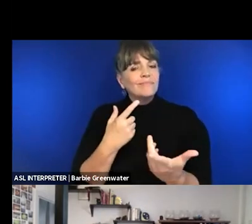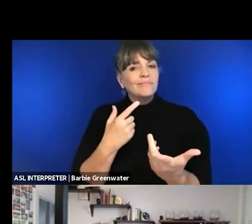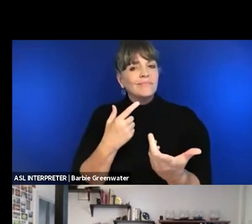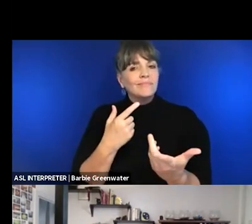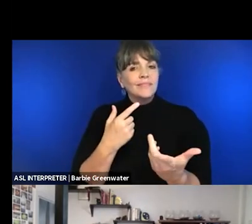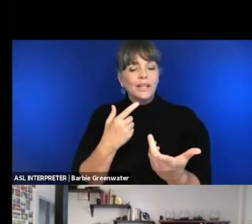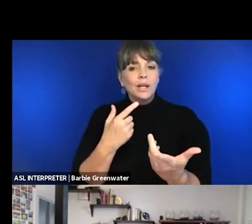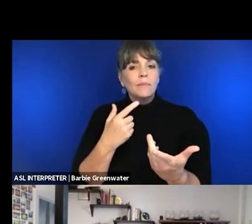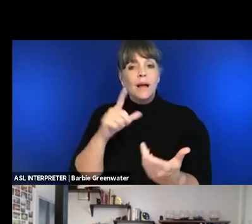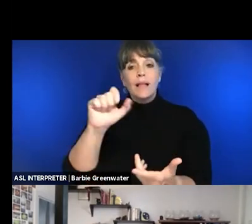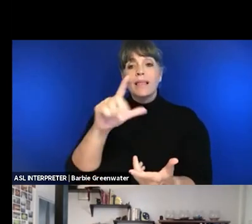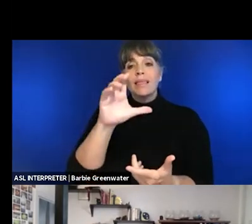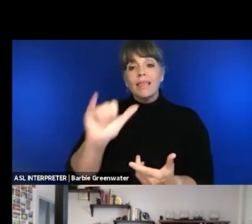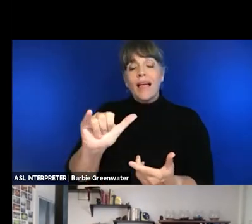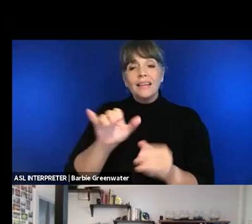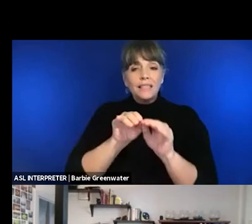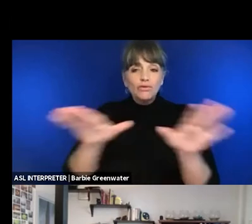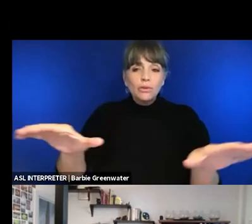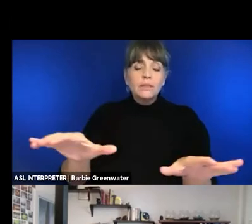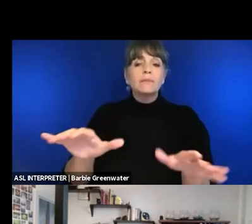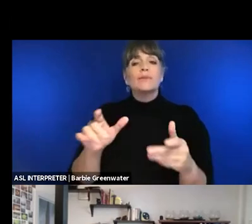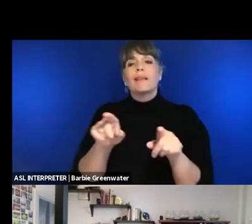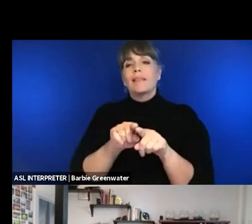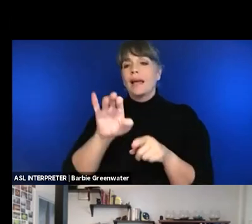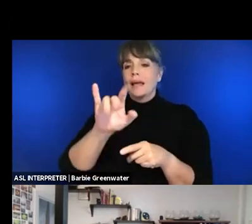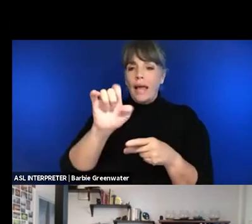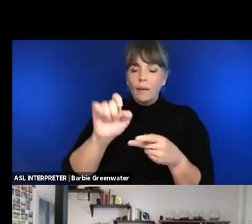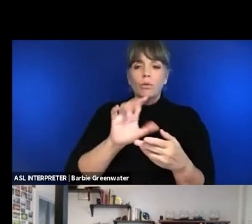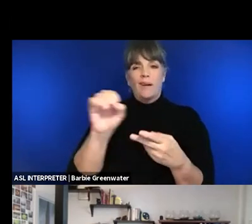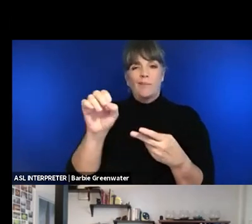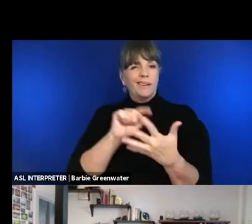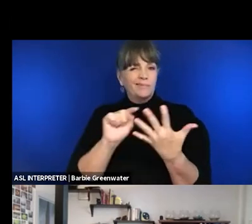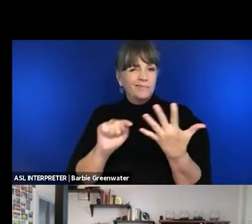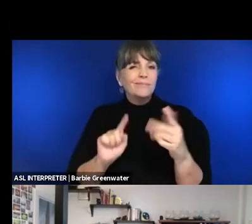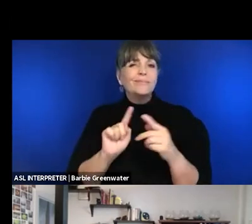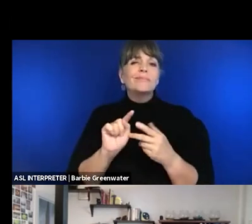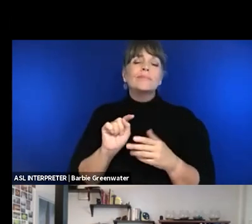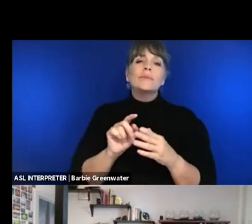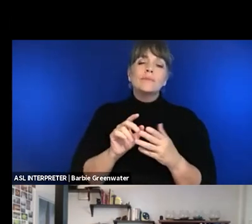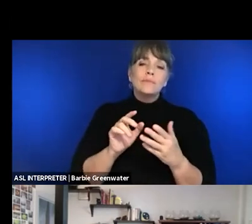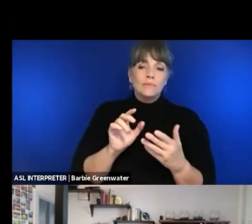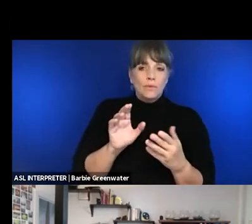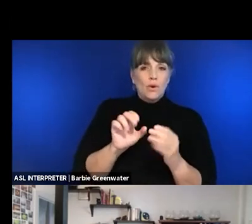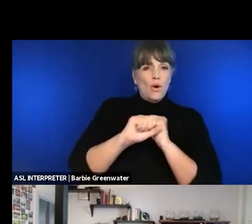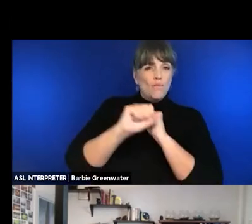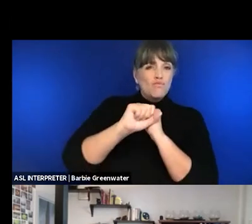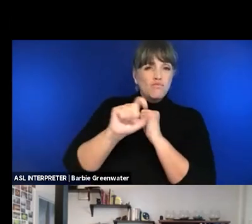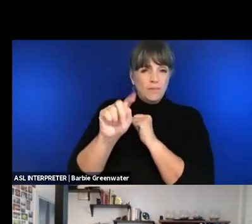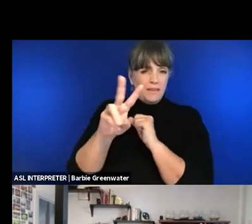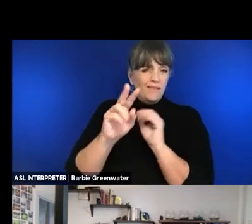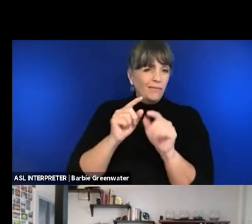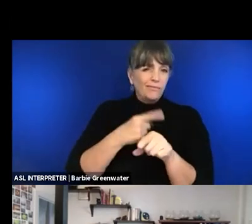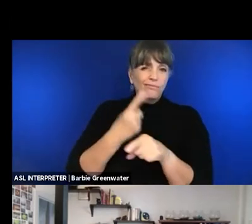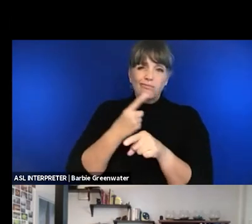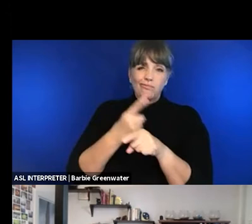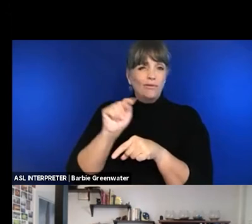legacy distribution platforms, cable, et cetera, just over the air TV, might be a little bit more difficult for